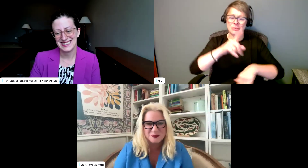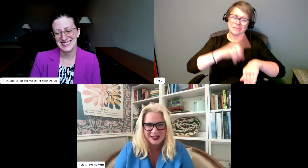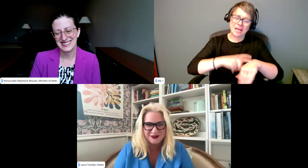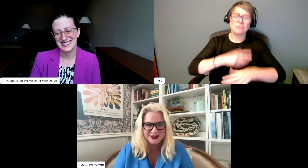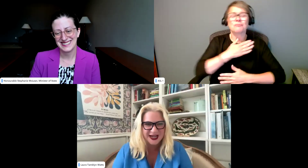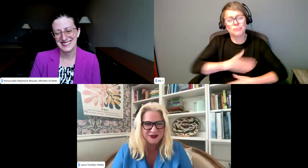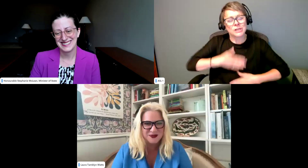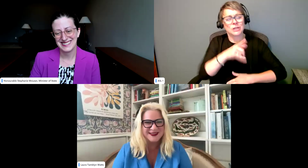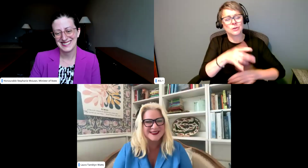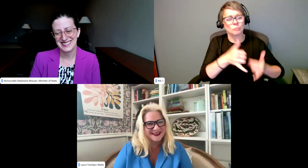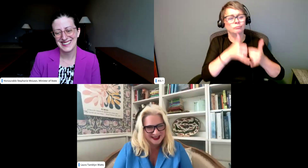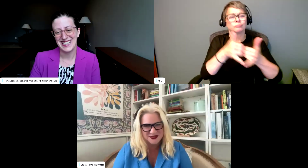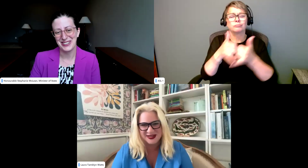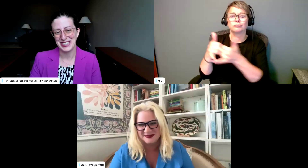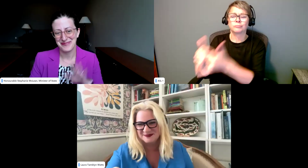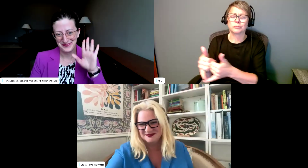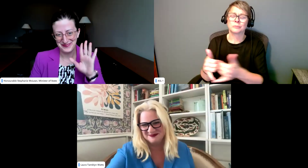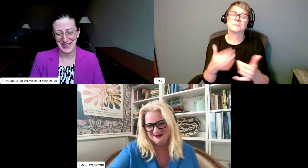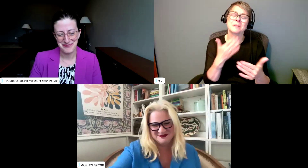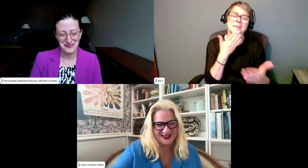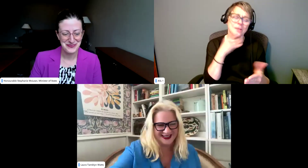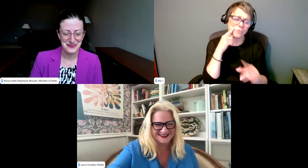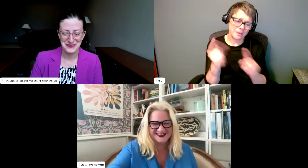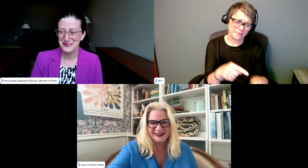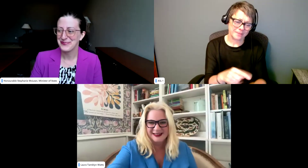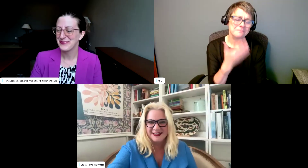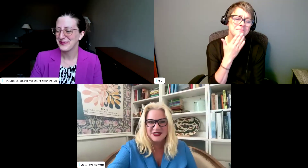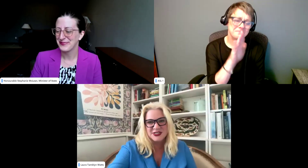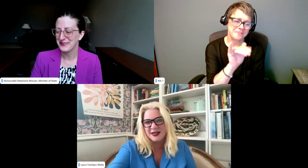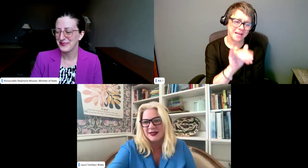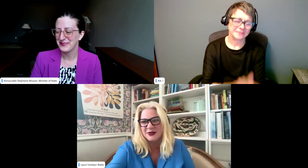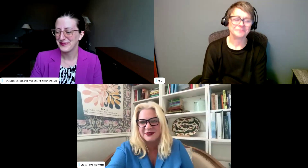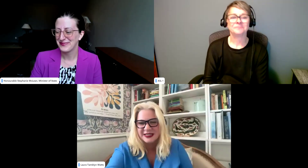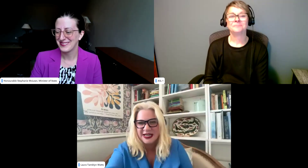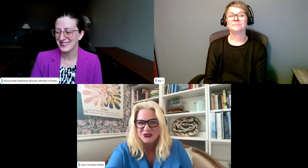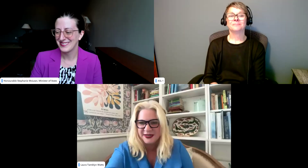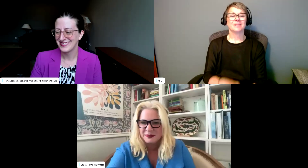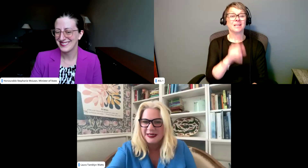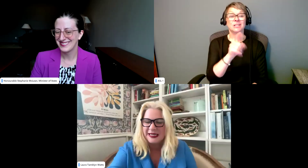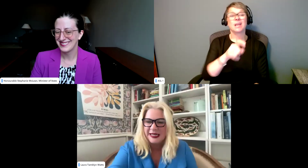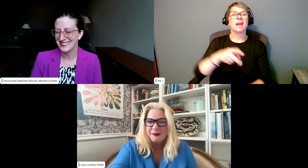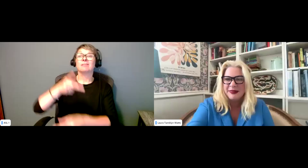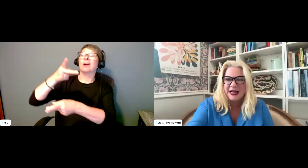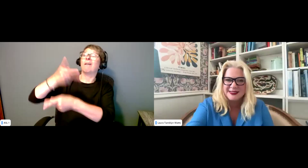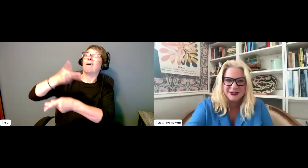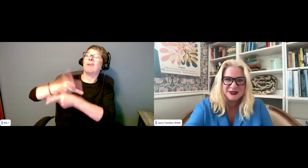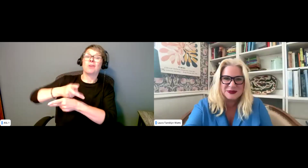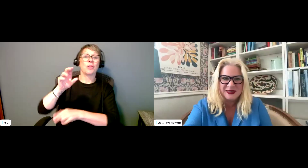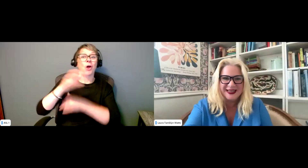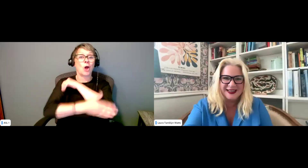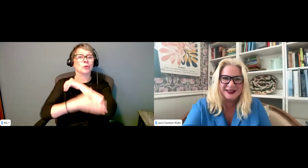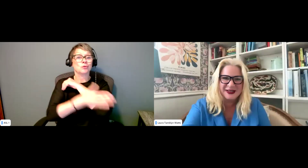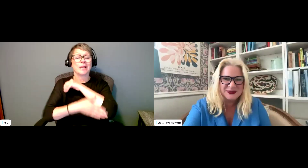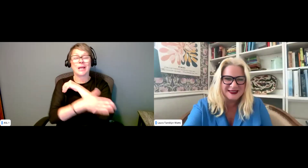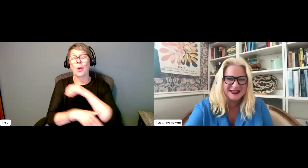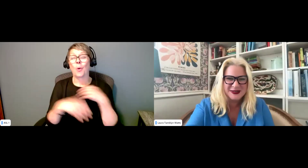It's so meaningful to have you with us. Thank you. Thank you, Laura. Bye. Bye. She's got to go govern the country, everybody. But that's not going to